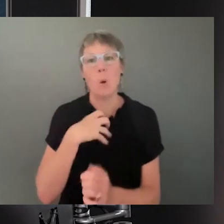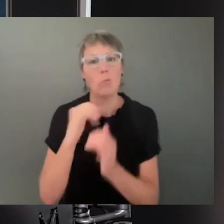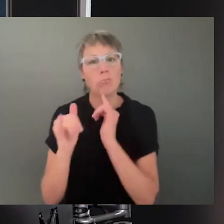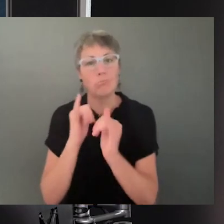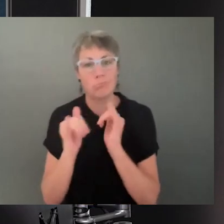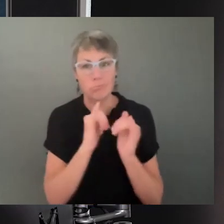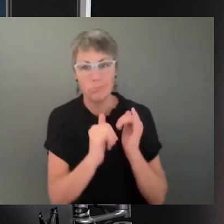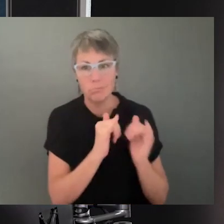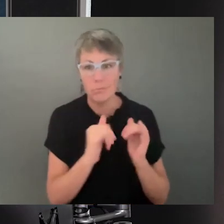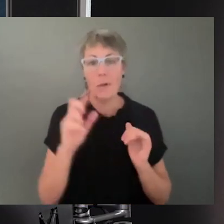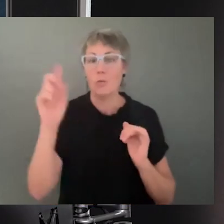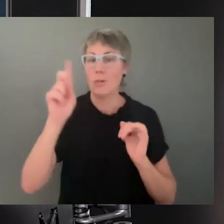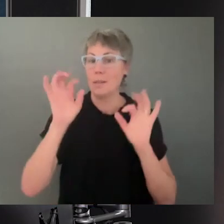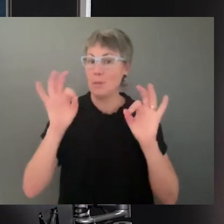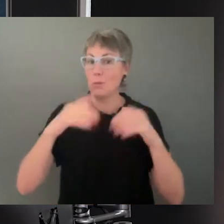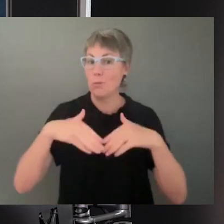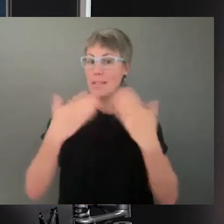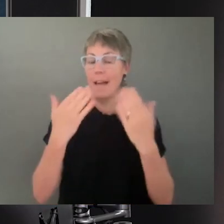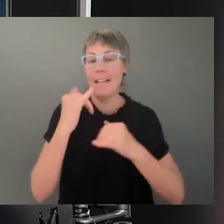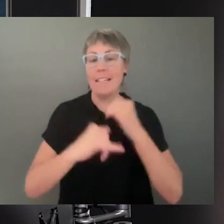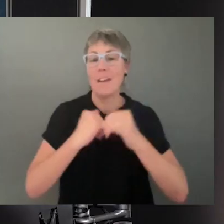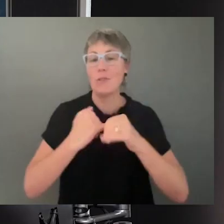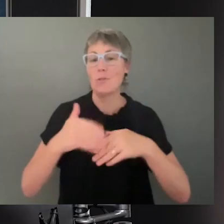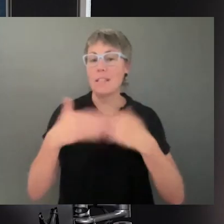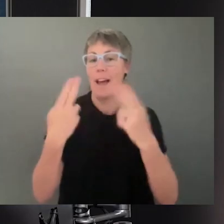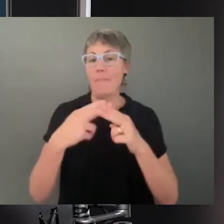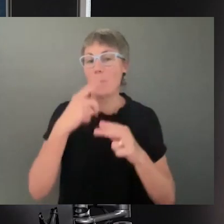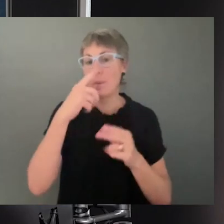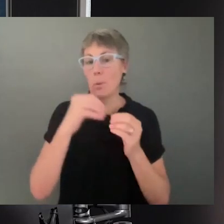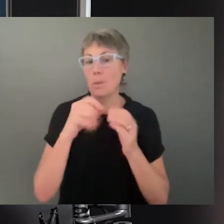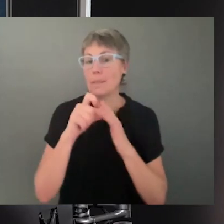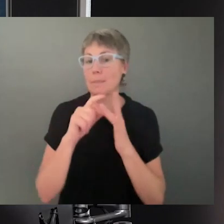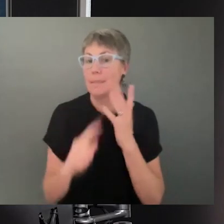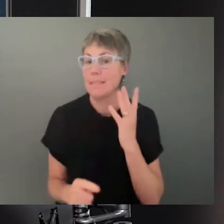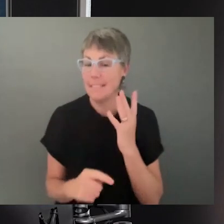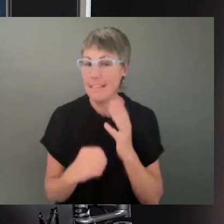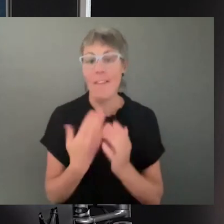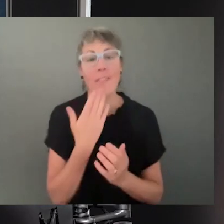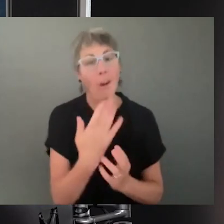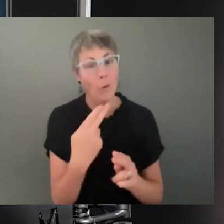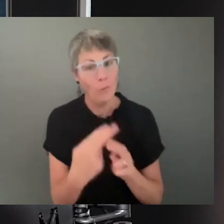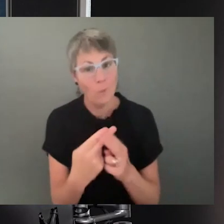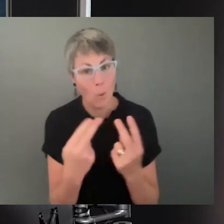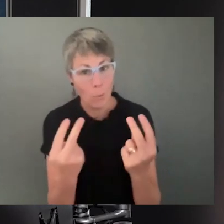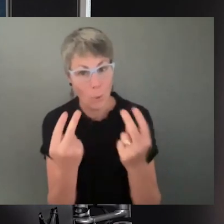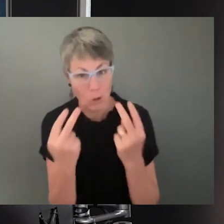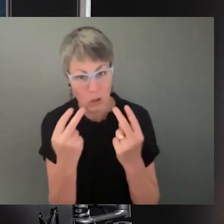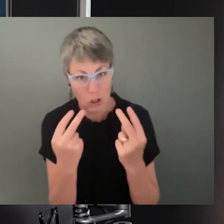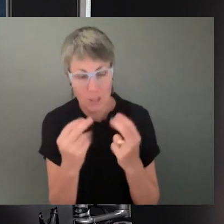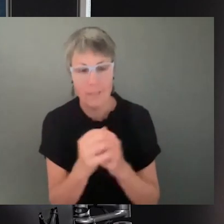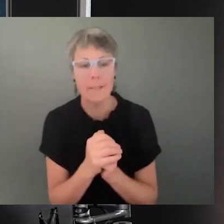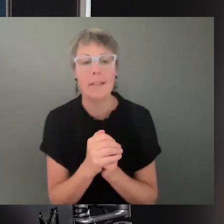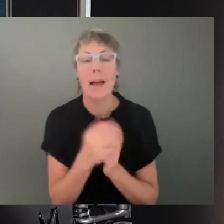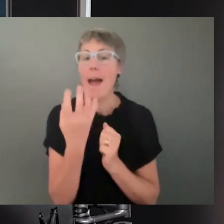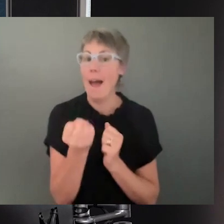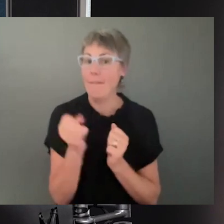on ABC Radio Queensland, we're celebrating International Day of People with Disability. Thanks for being with us today and thanks for joining